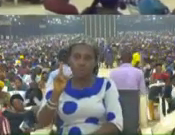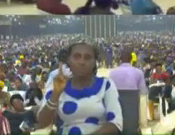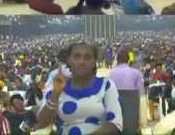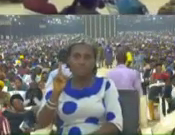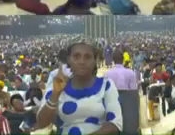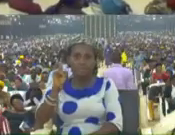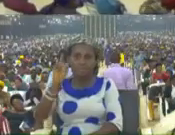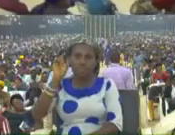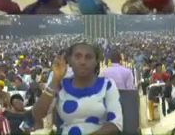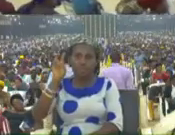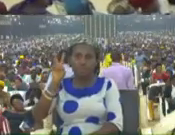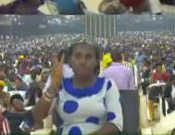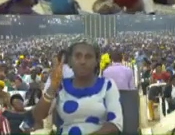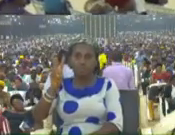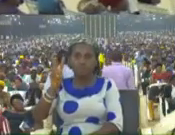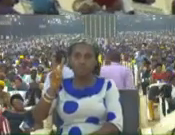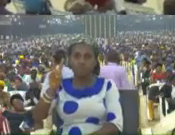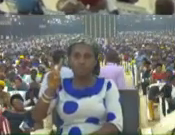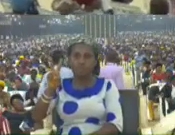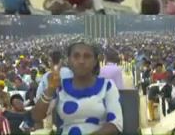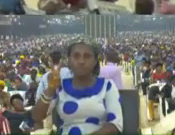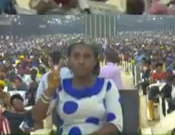Two.